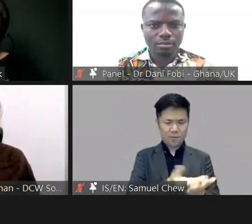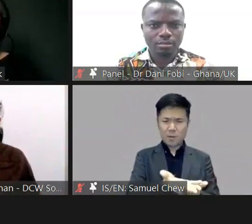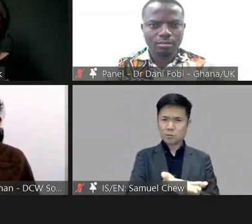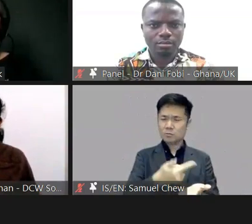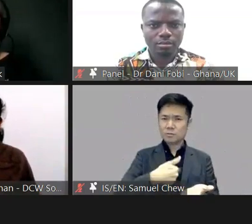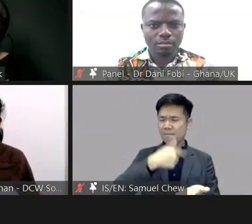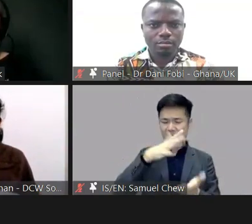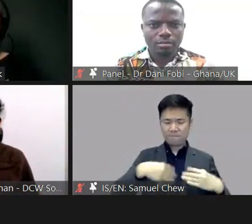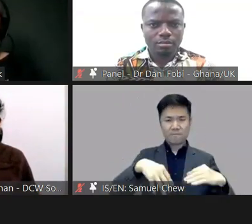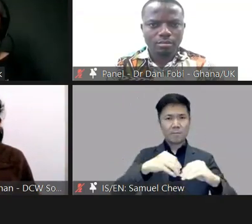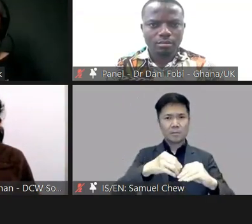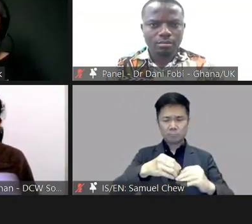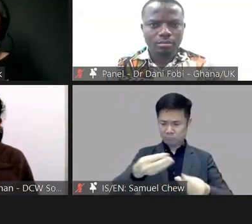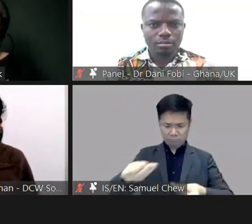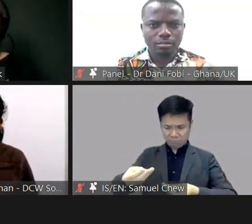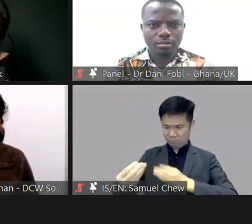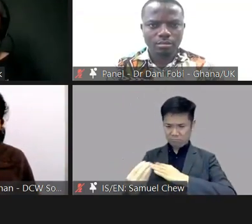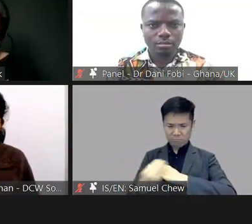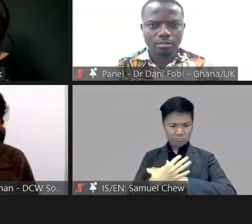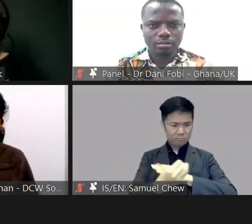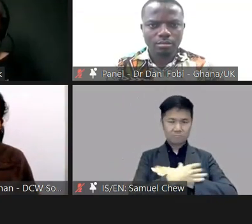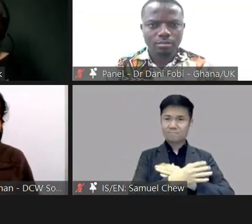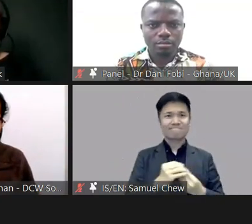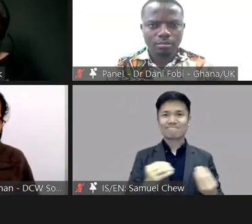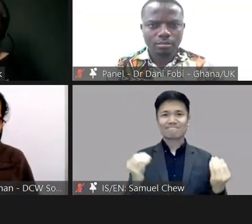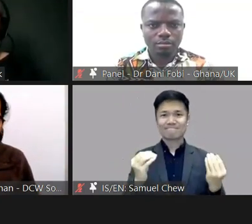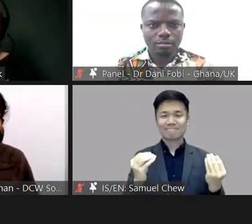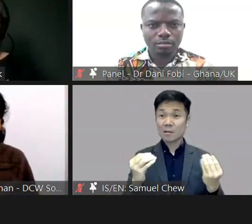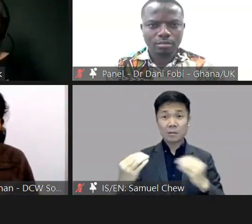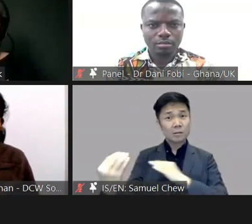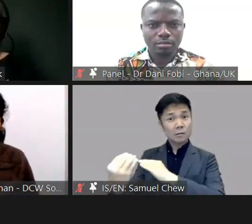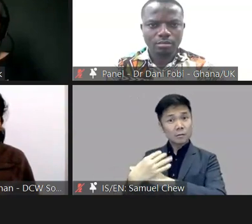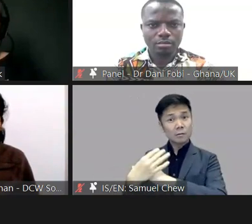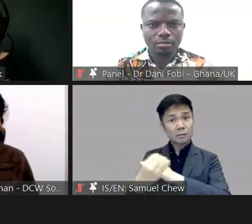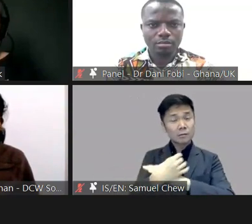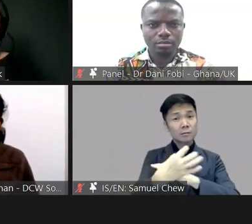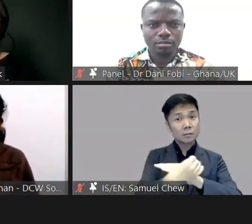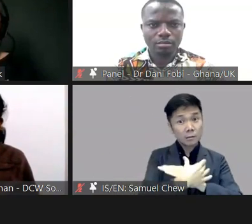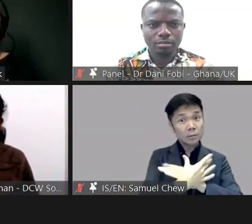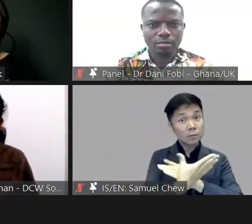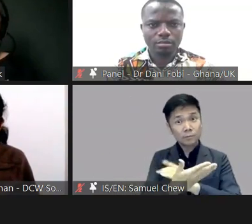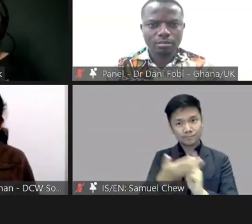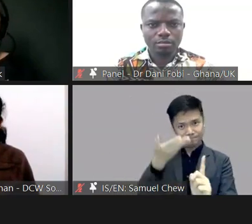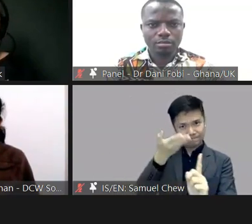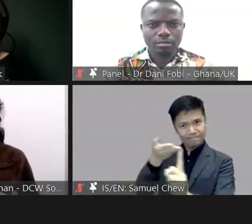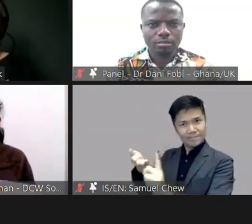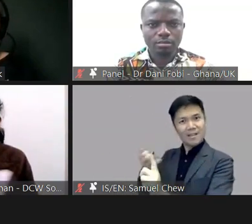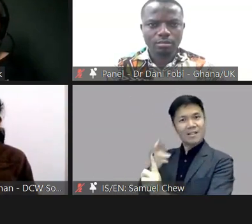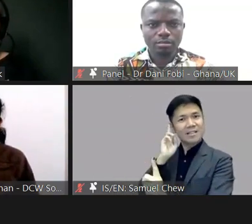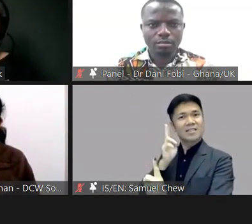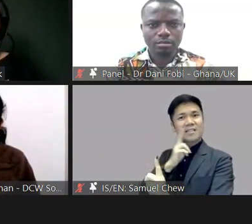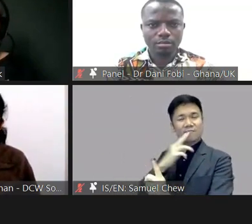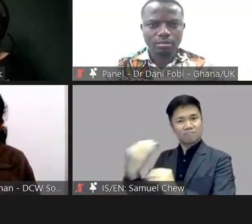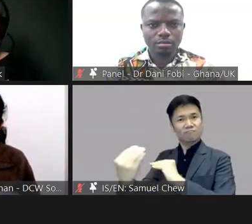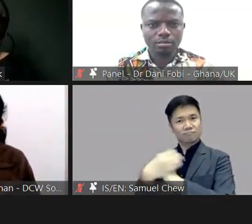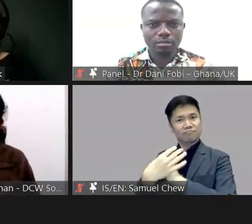for the deaf role models to come out and share their stories with the parents. I've shared my